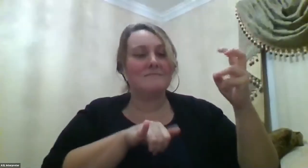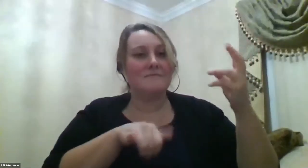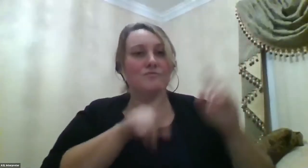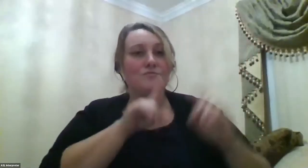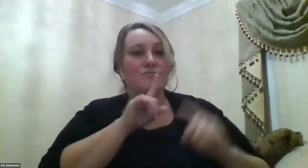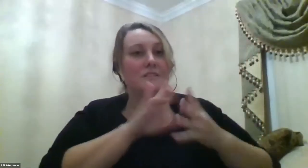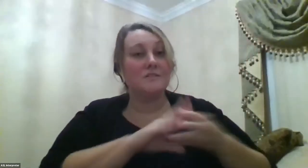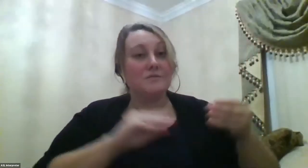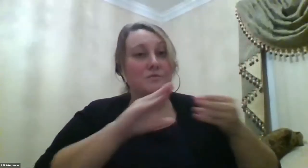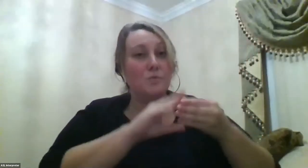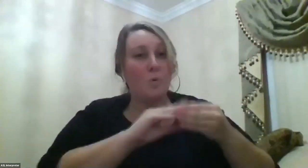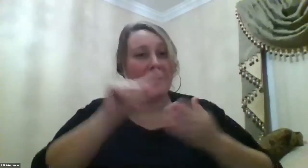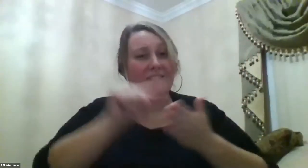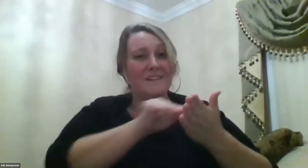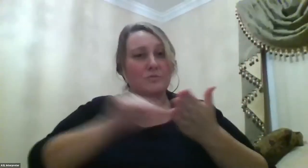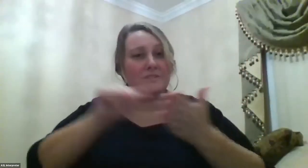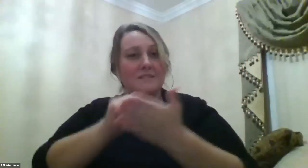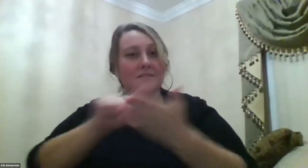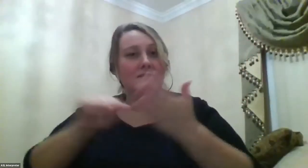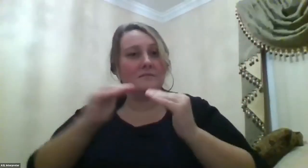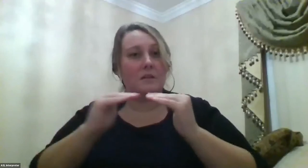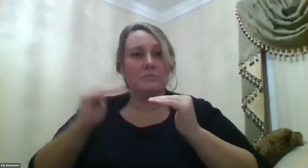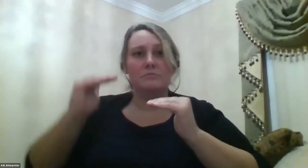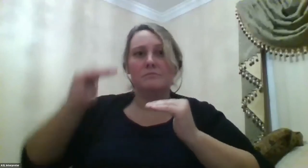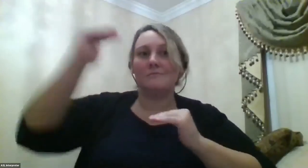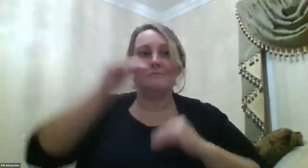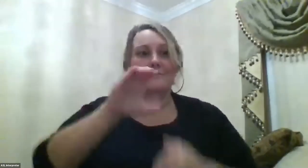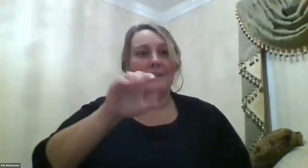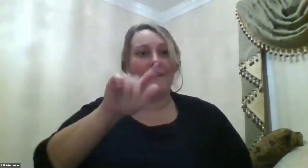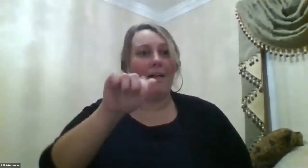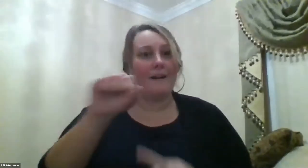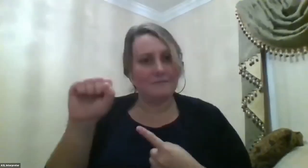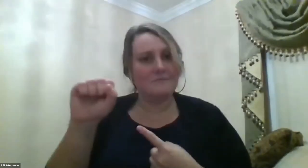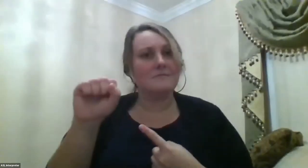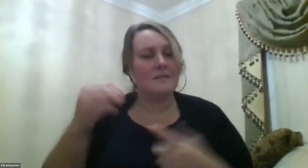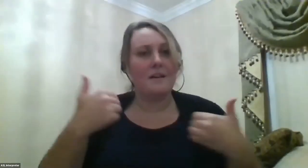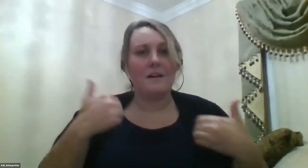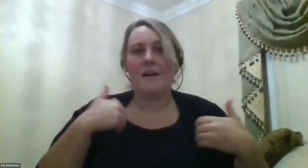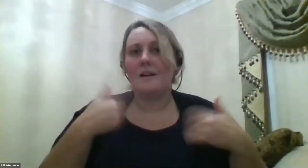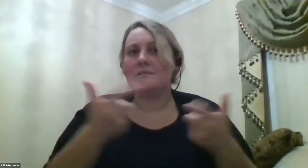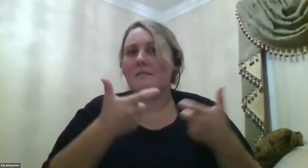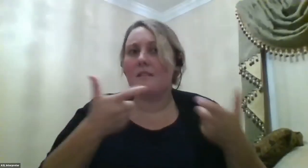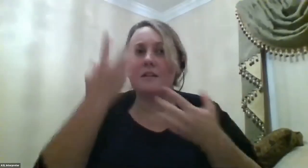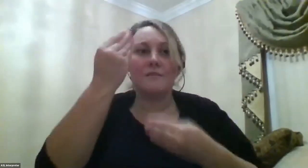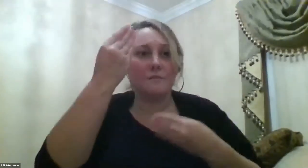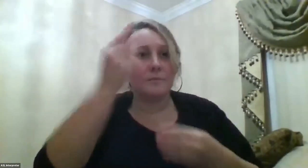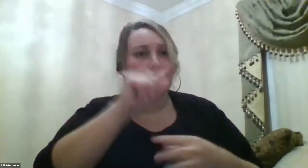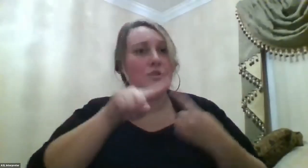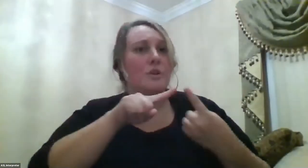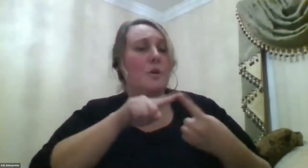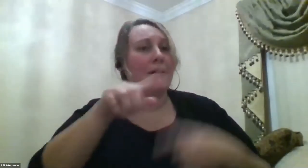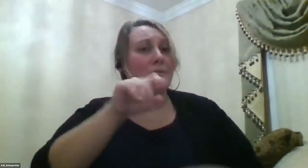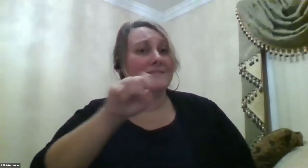lot of scenes of poverty, of unemployment, of sex work, of industrialization, of technology. So